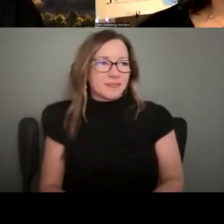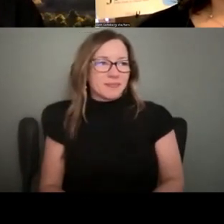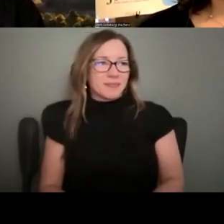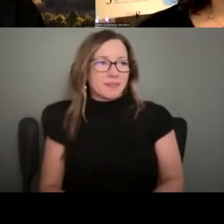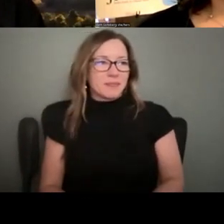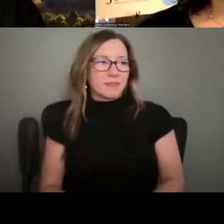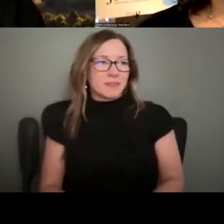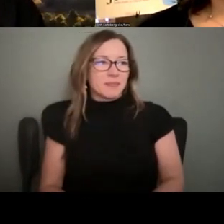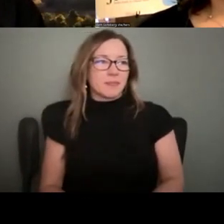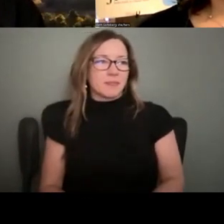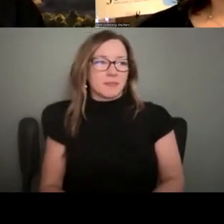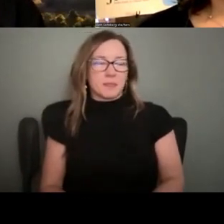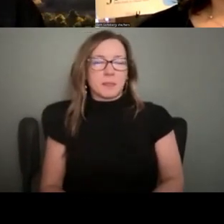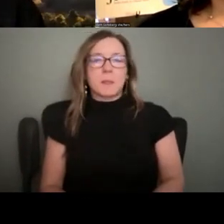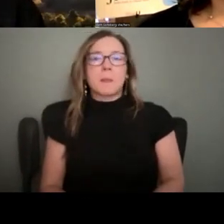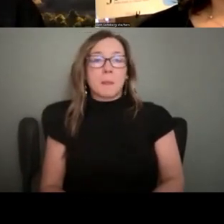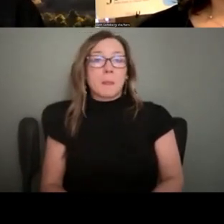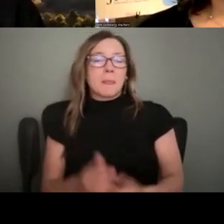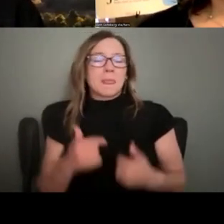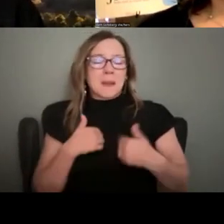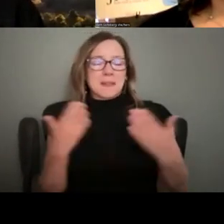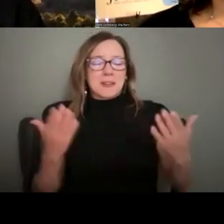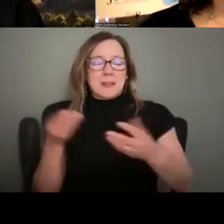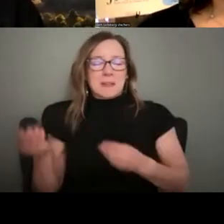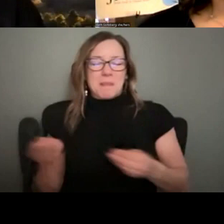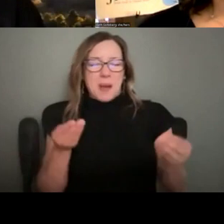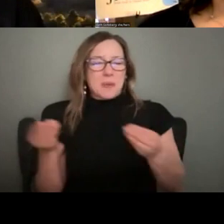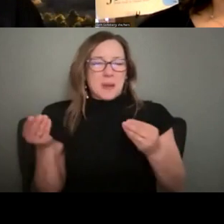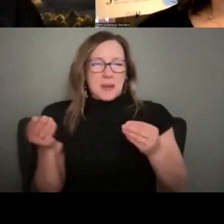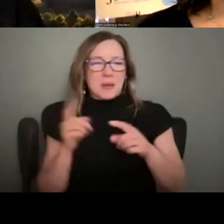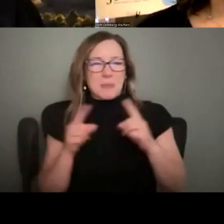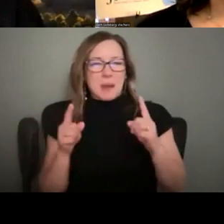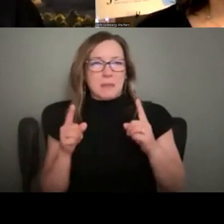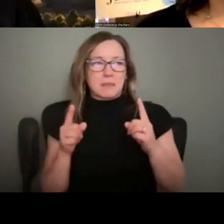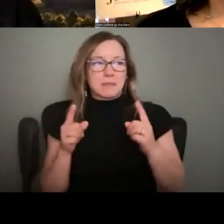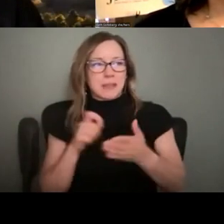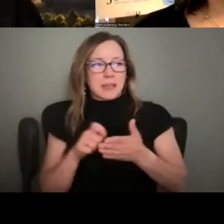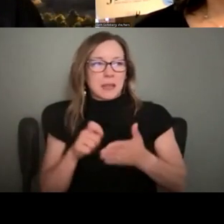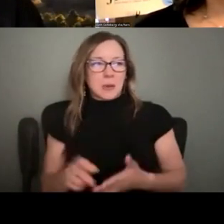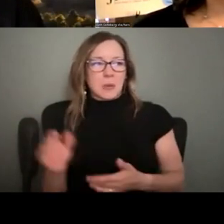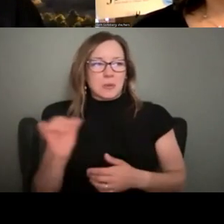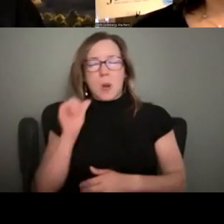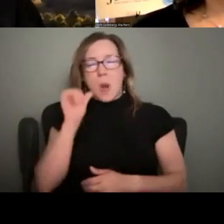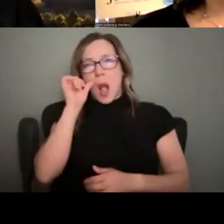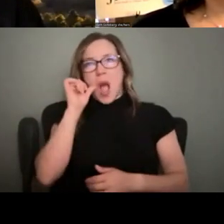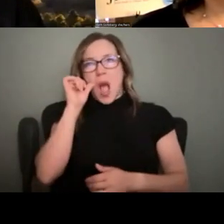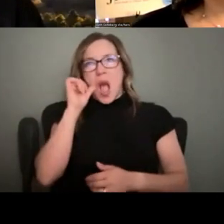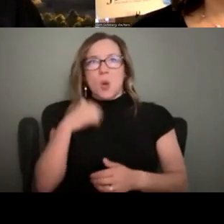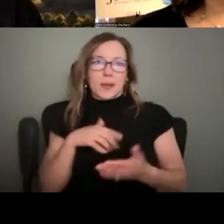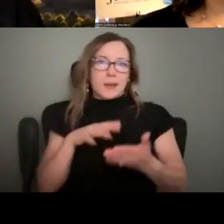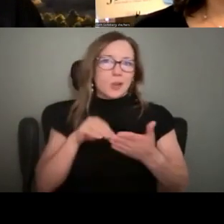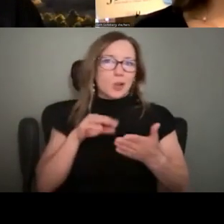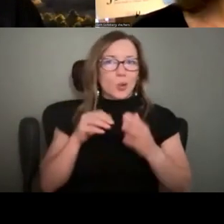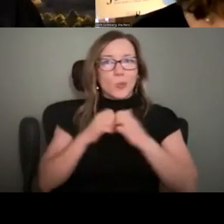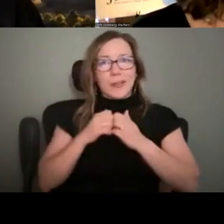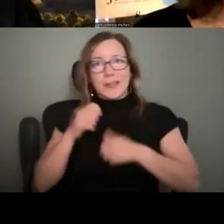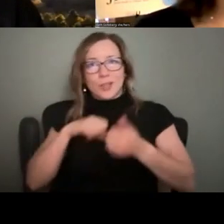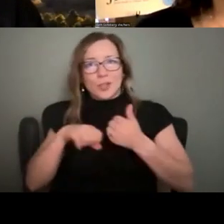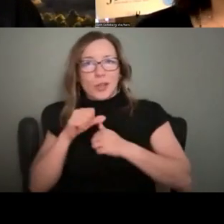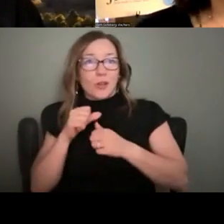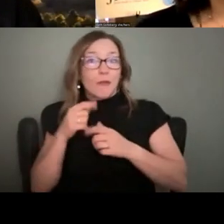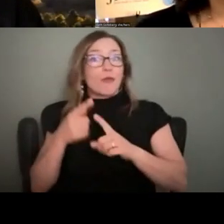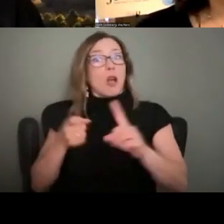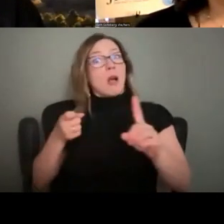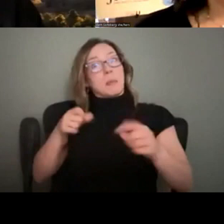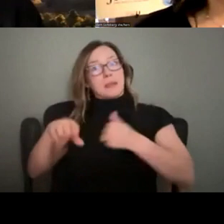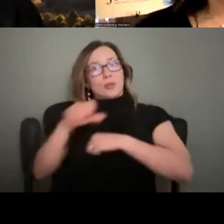I'm here like as a moderator, but I'm also just taking notes too, because I do really feel like we can all learn with and from each other, especially when the bottom line is